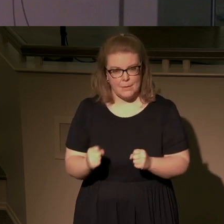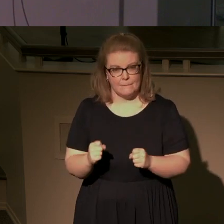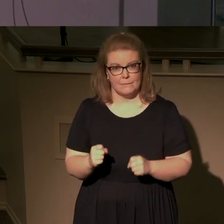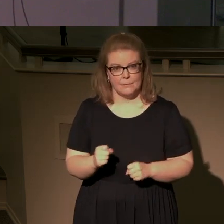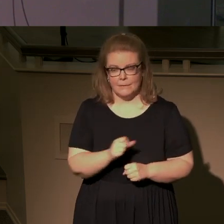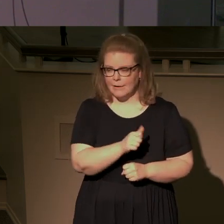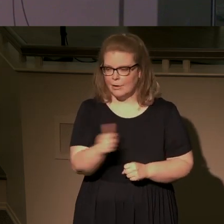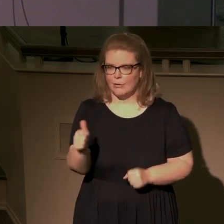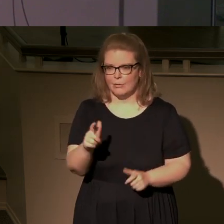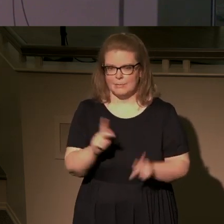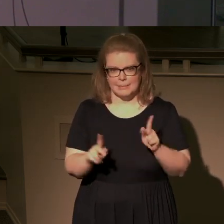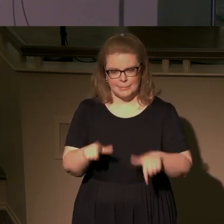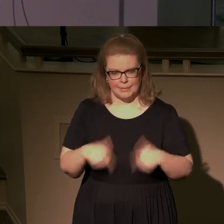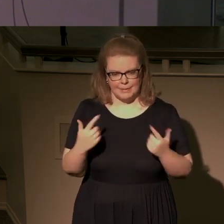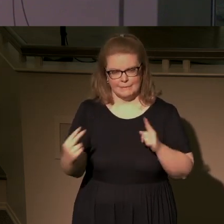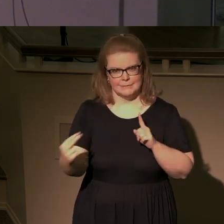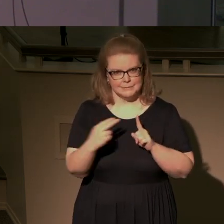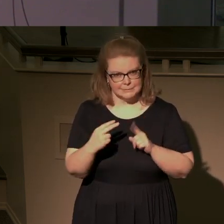lives.